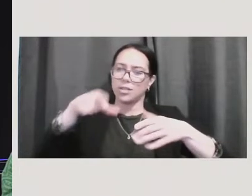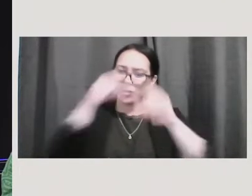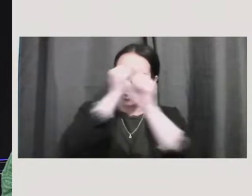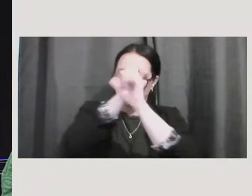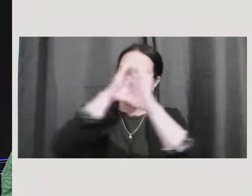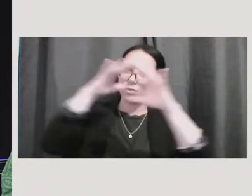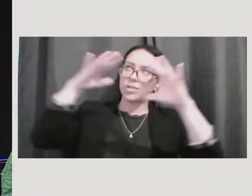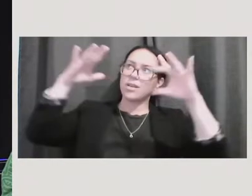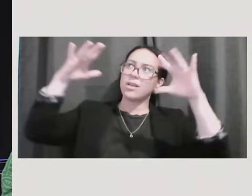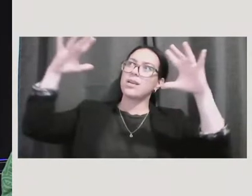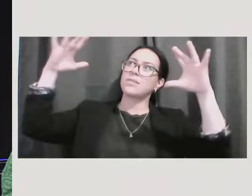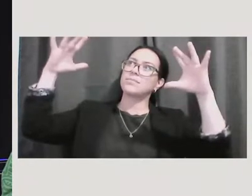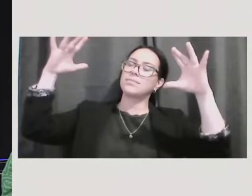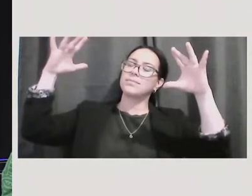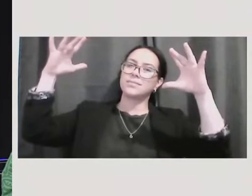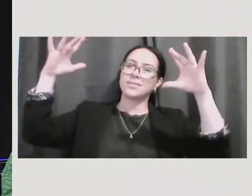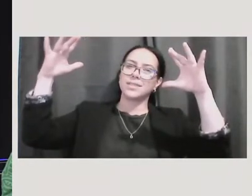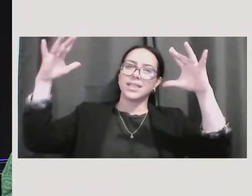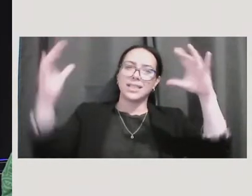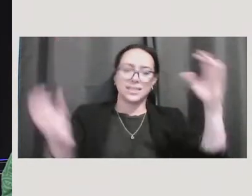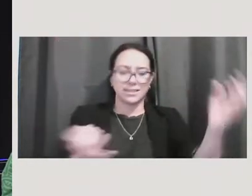at our feet